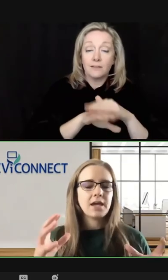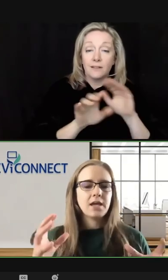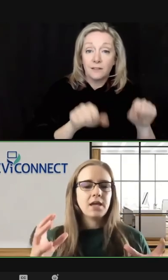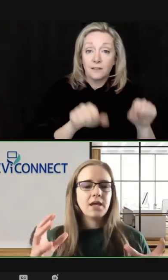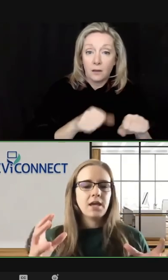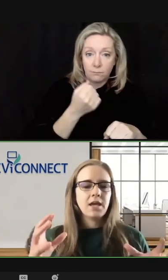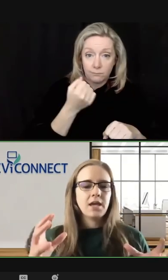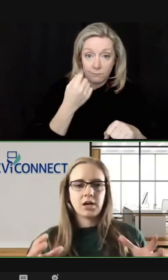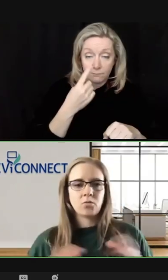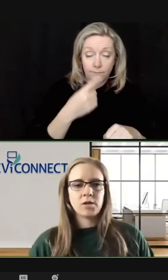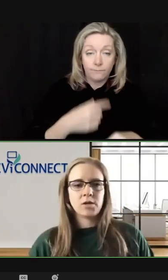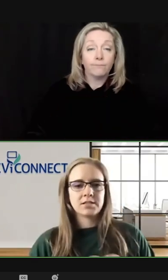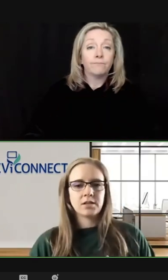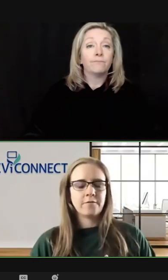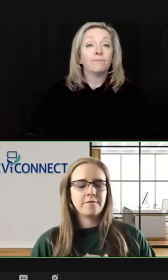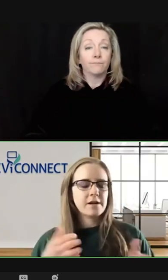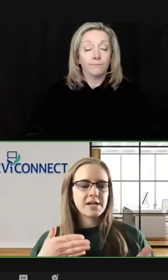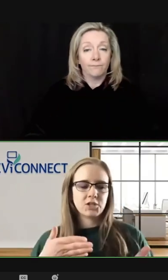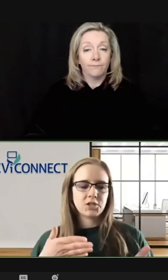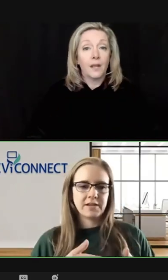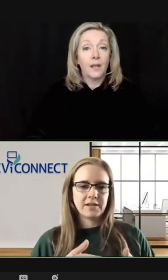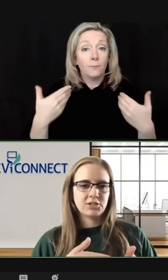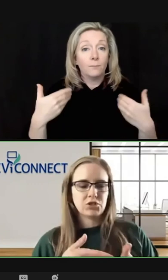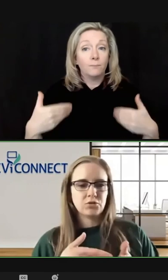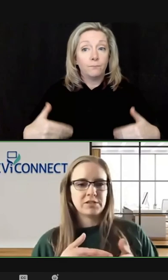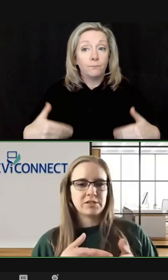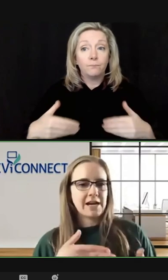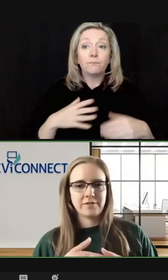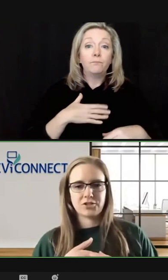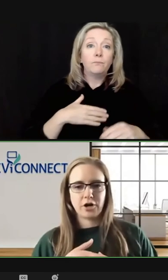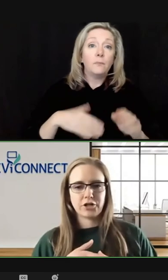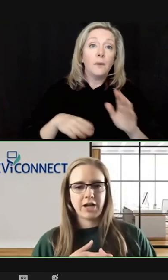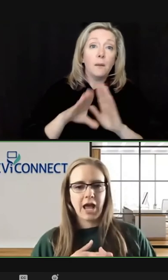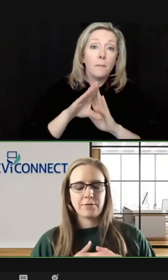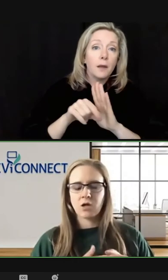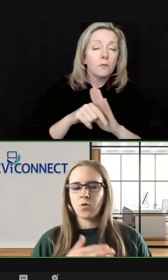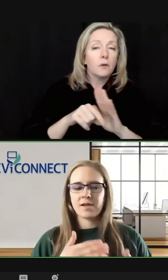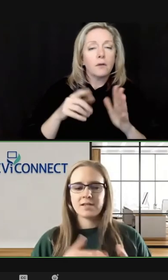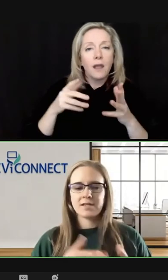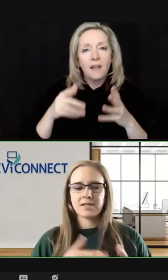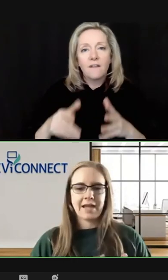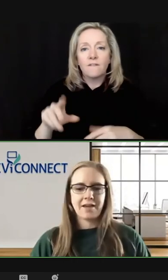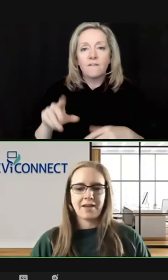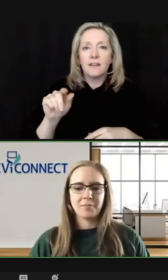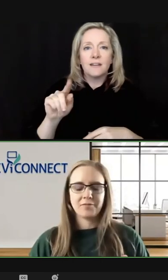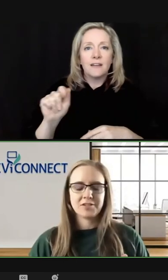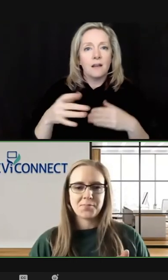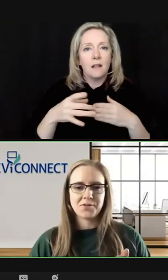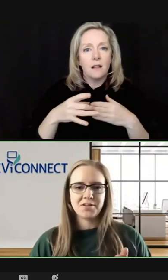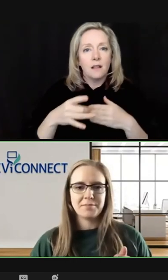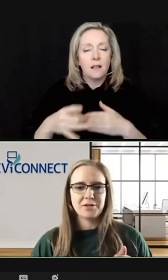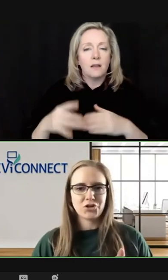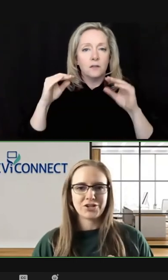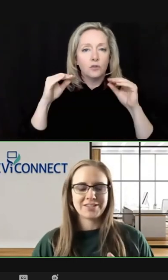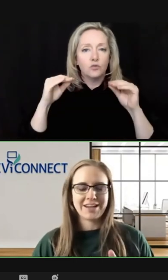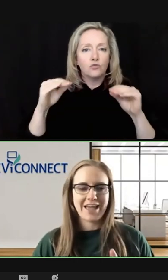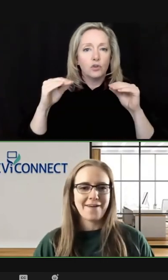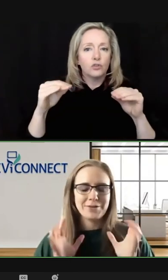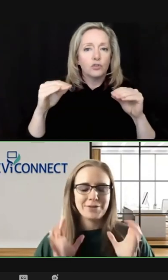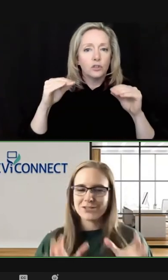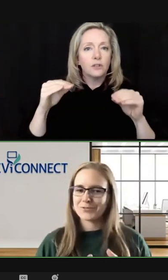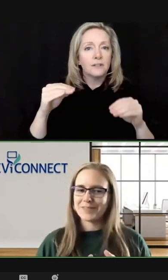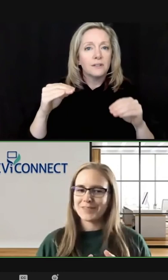So I, as an educator, was very driven into data-driven instruction. I was always, my first couple